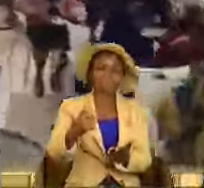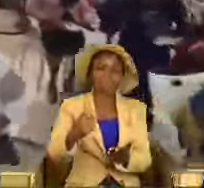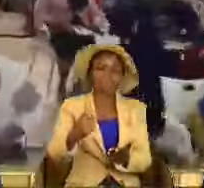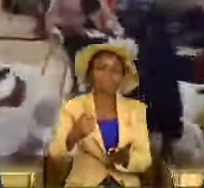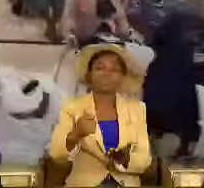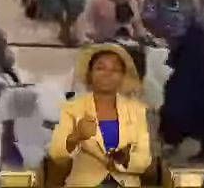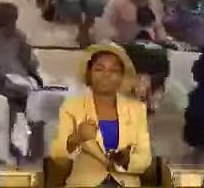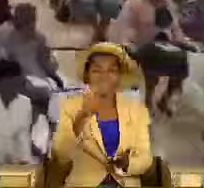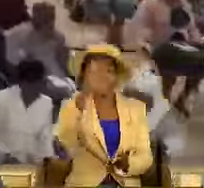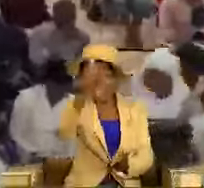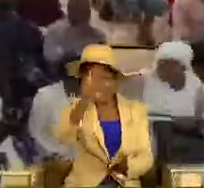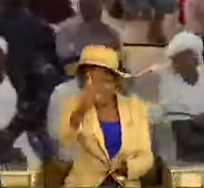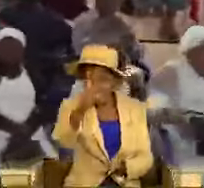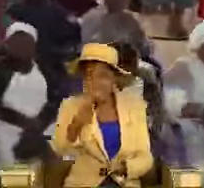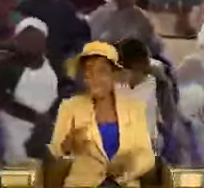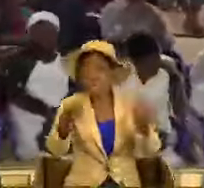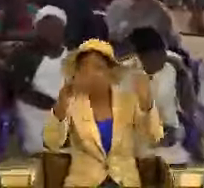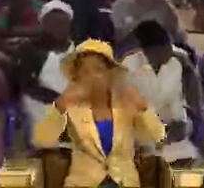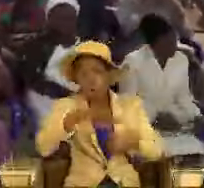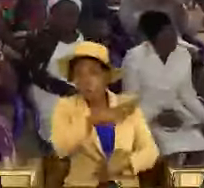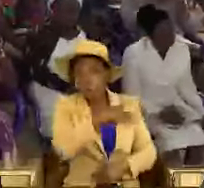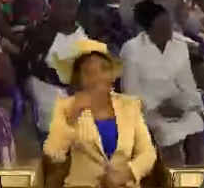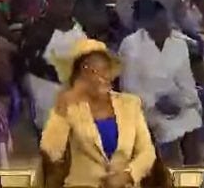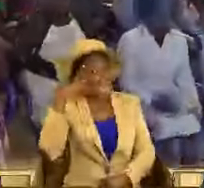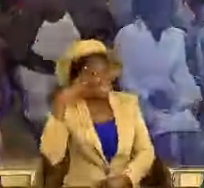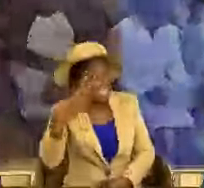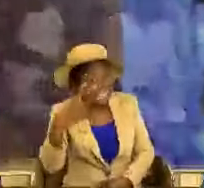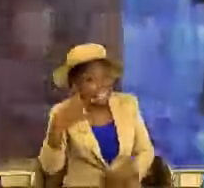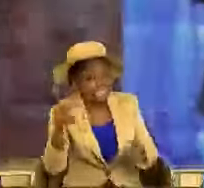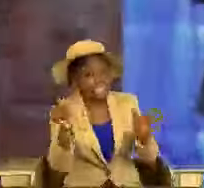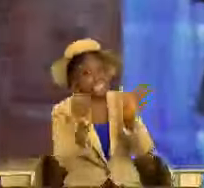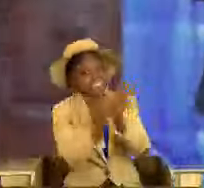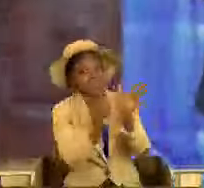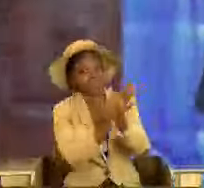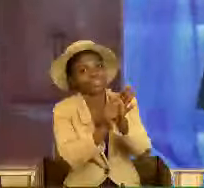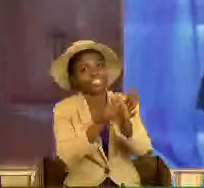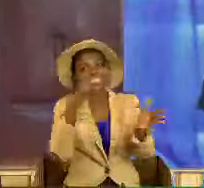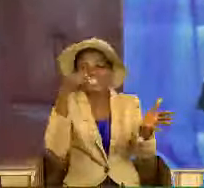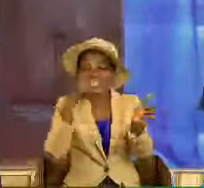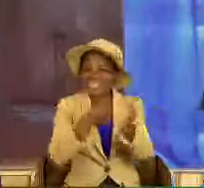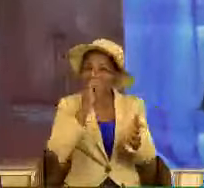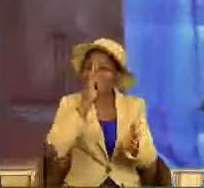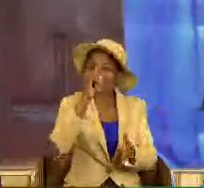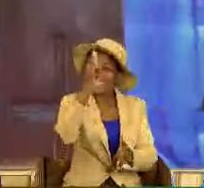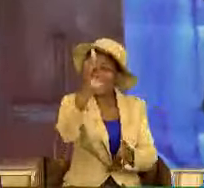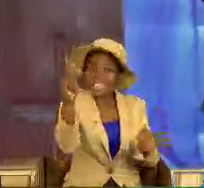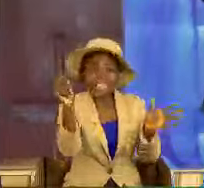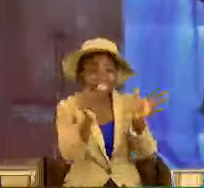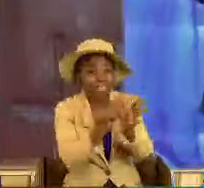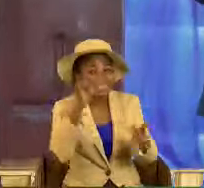Comm testimony testimony that cannot be explained can't